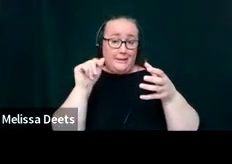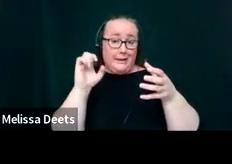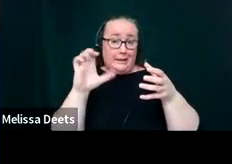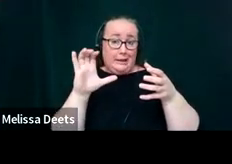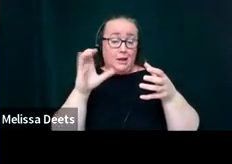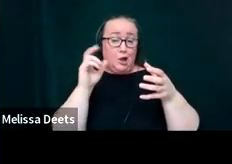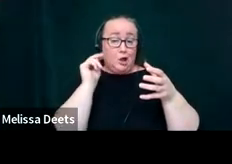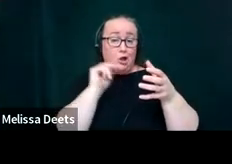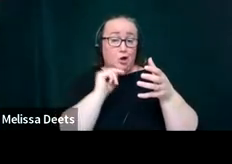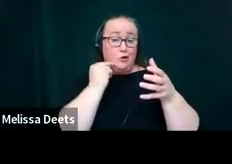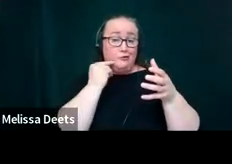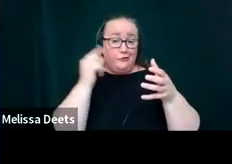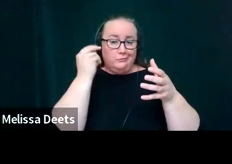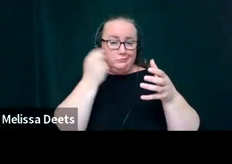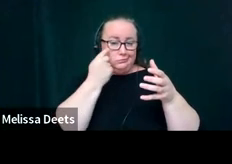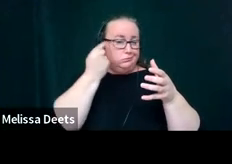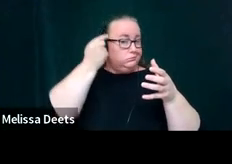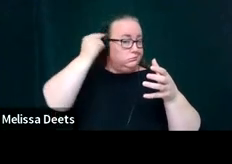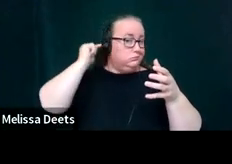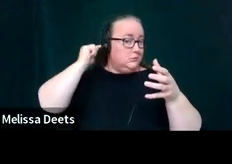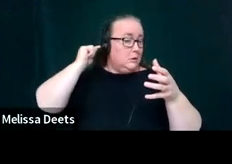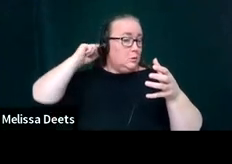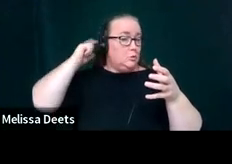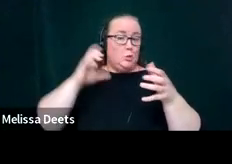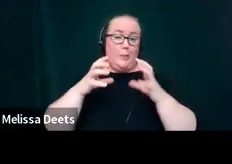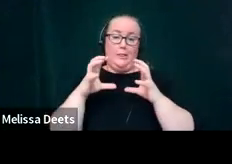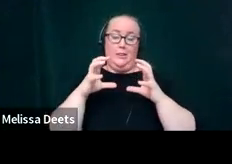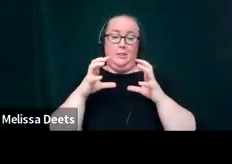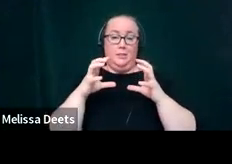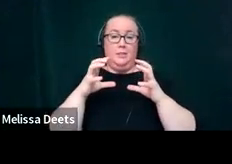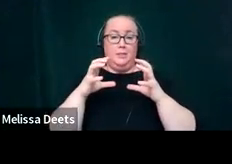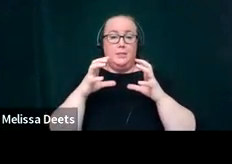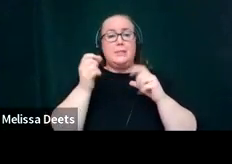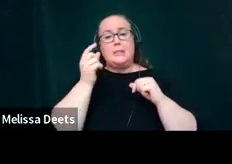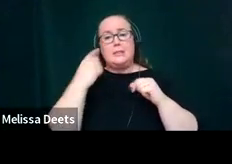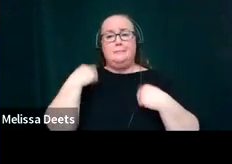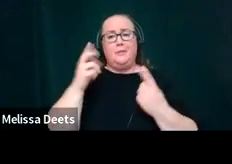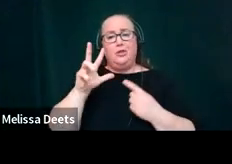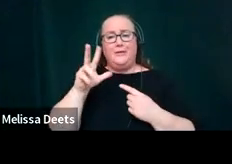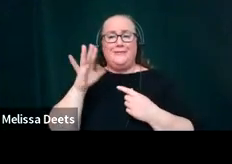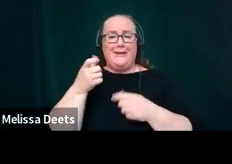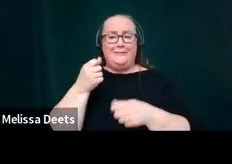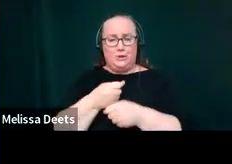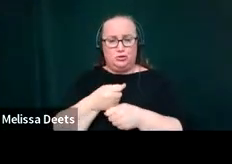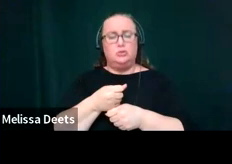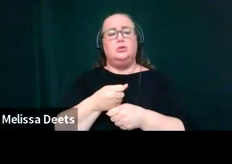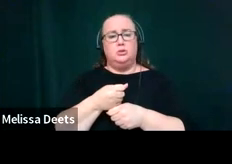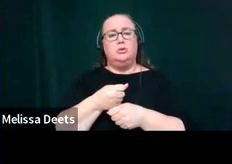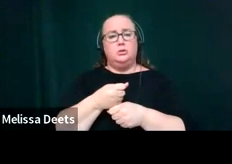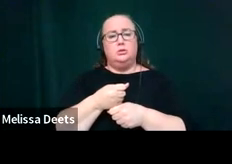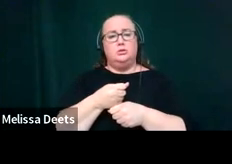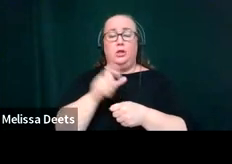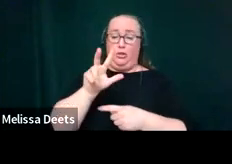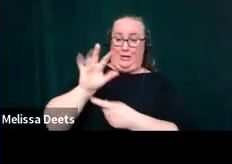in the last 39 years, the Glaucoma Foundation has funded many, many millions